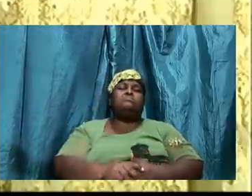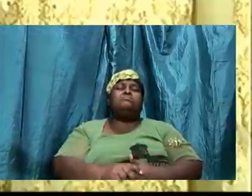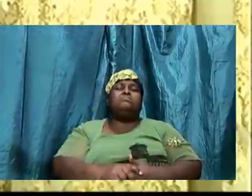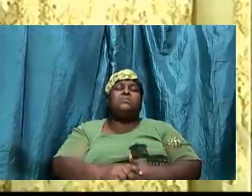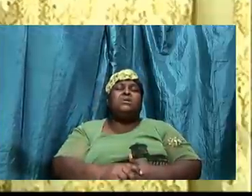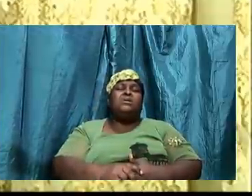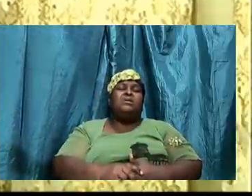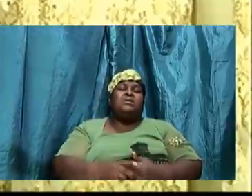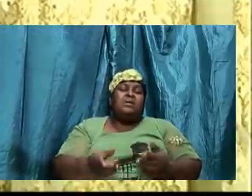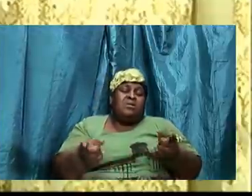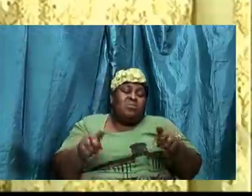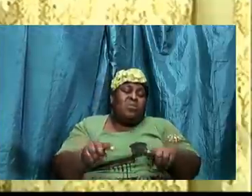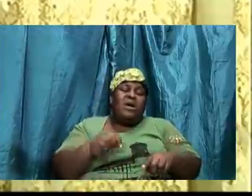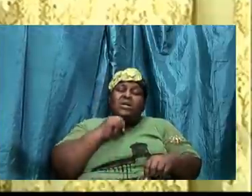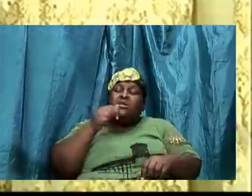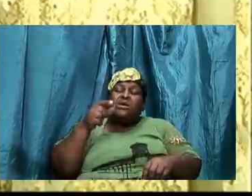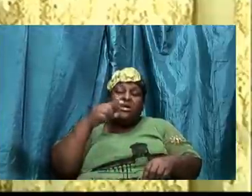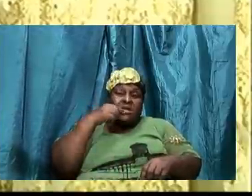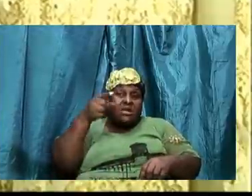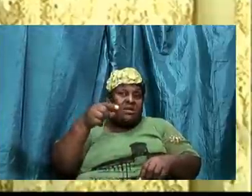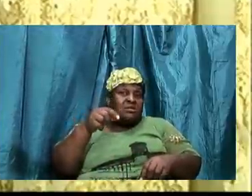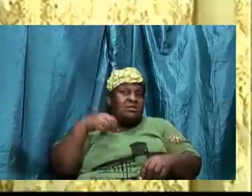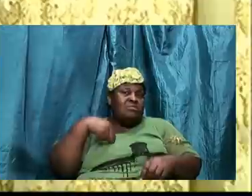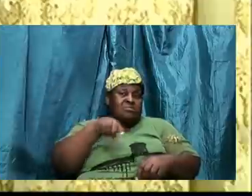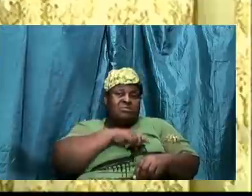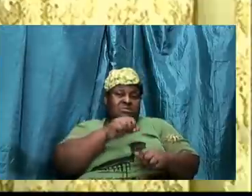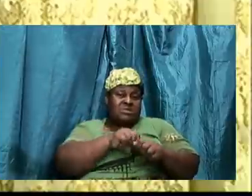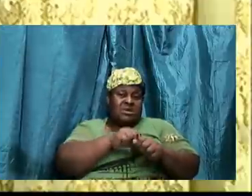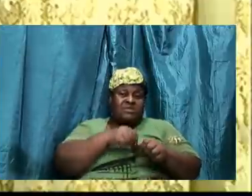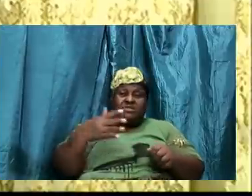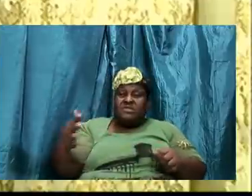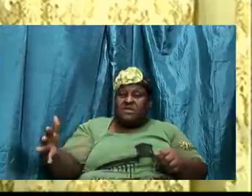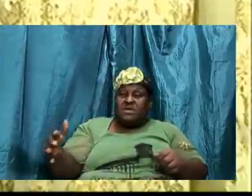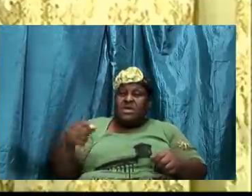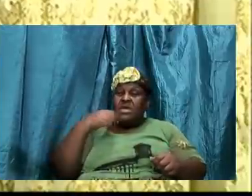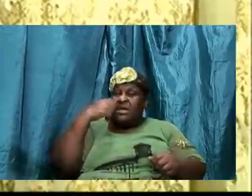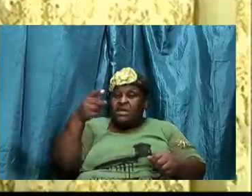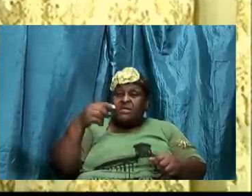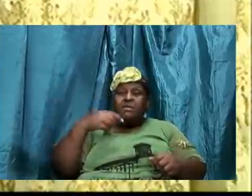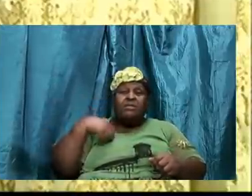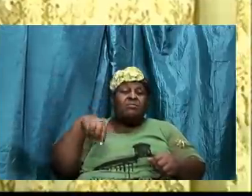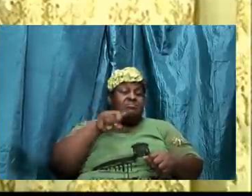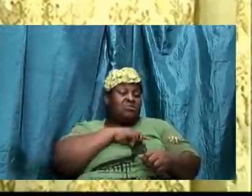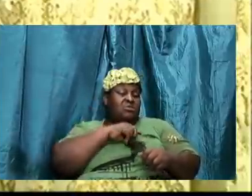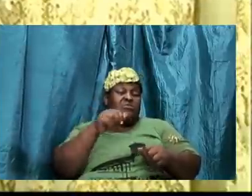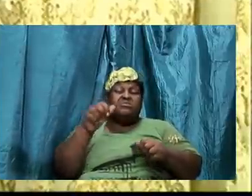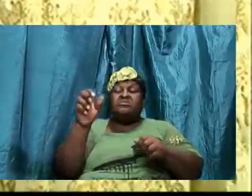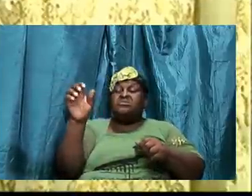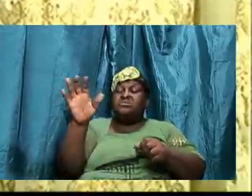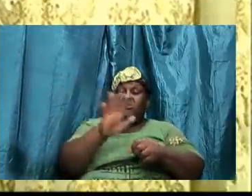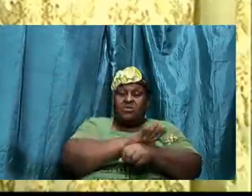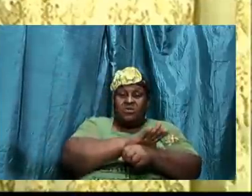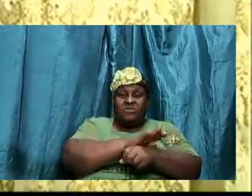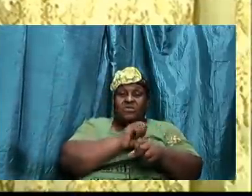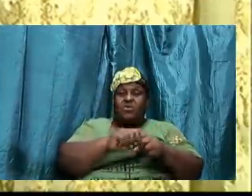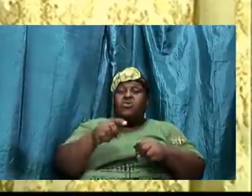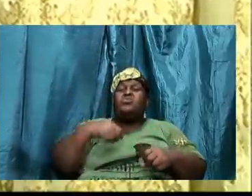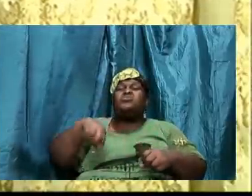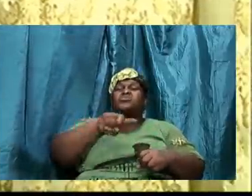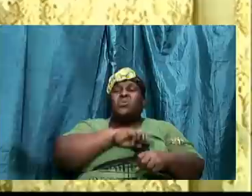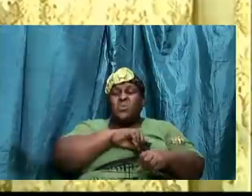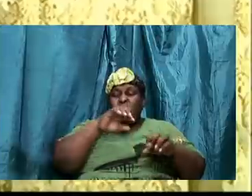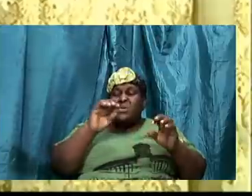And while it does not tell us everything, it tells us enough so that we can get a